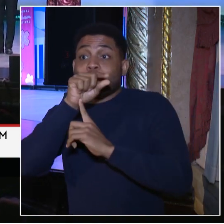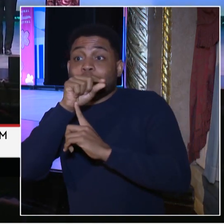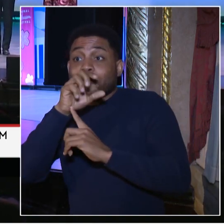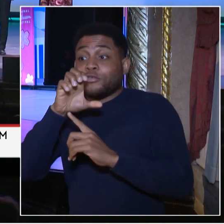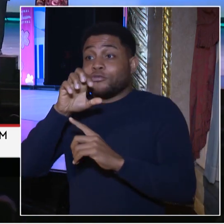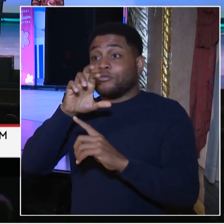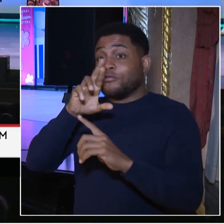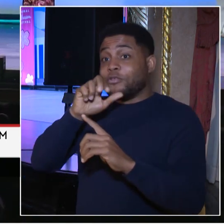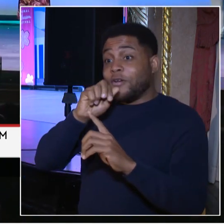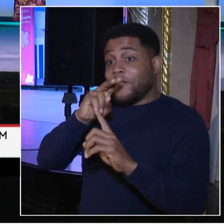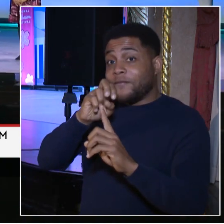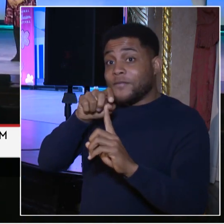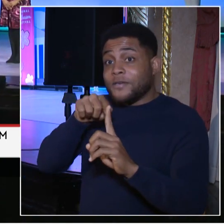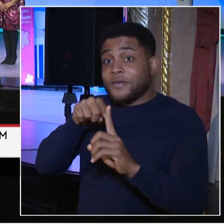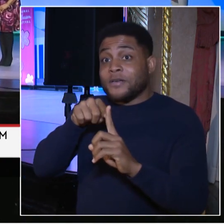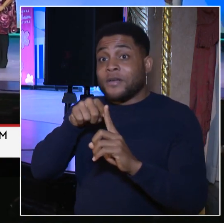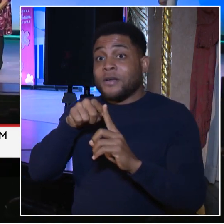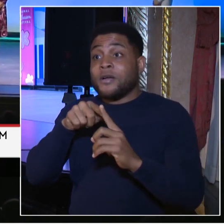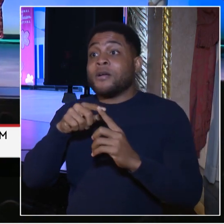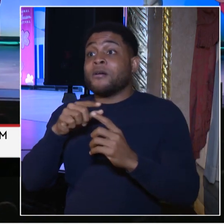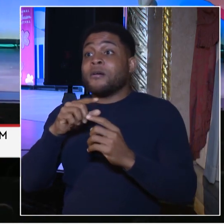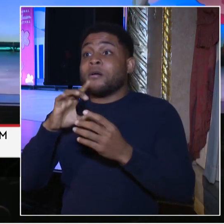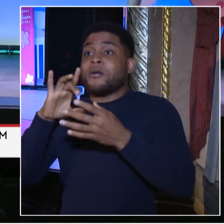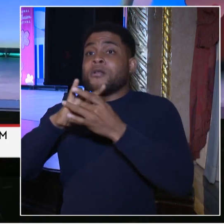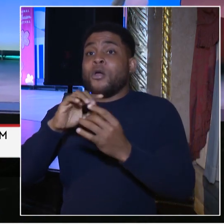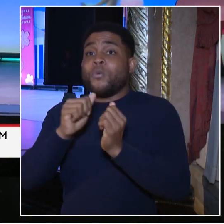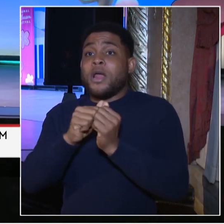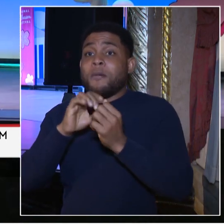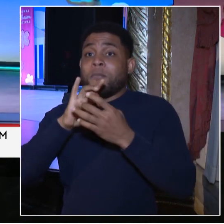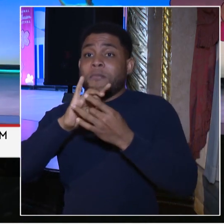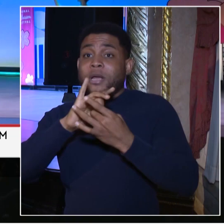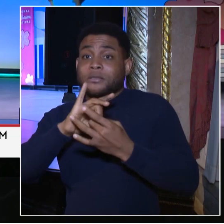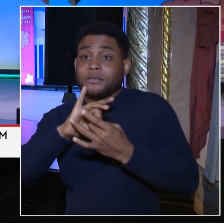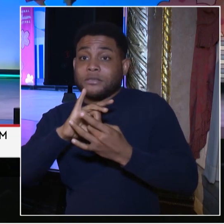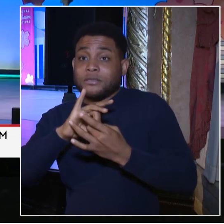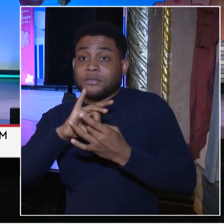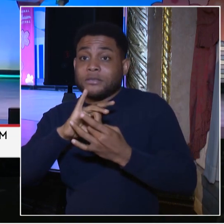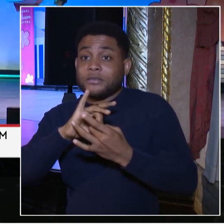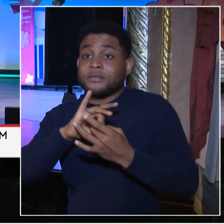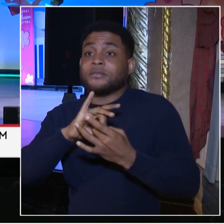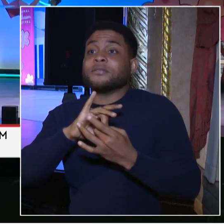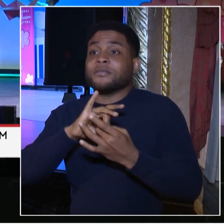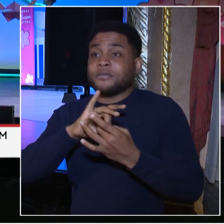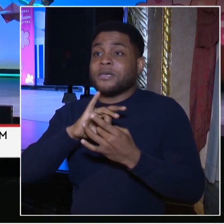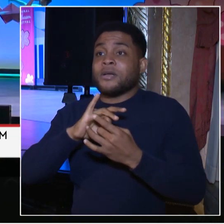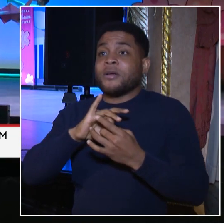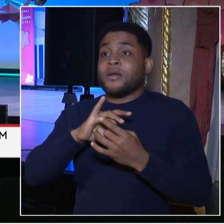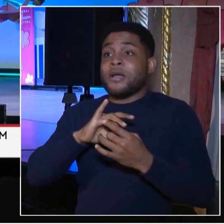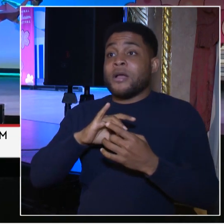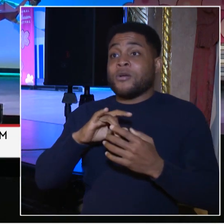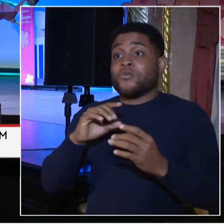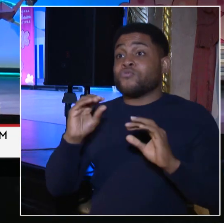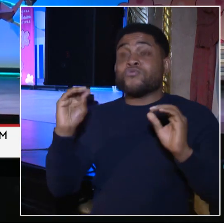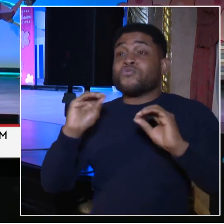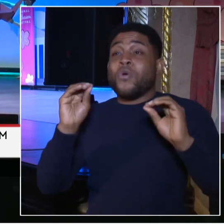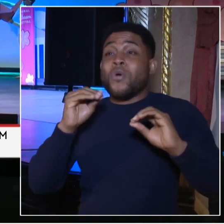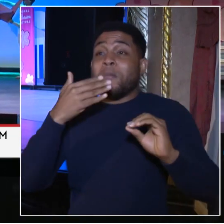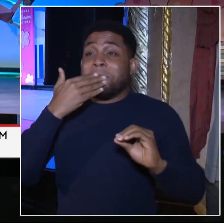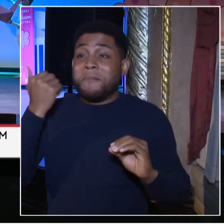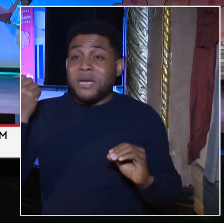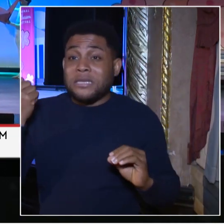is lifelong. There is no greater gift than a friendship that endures. And